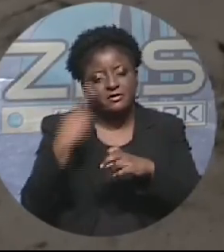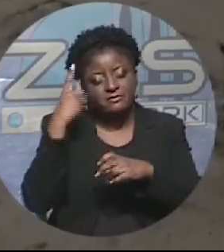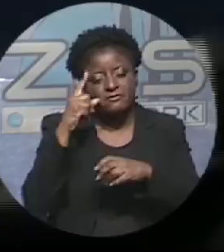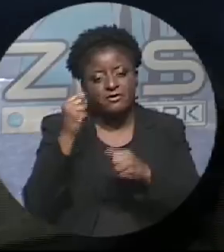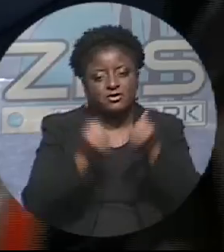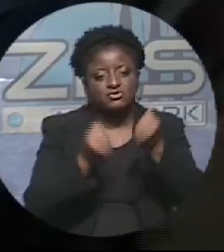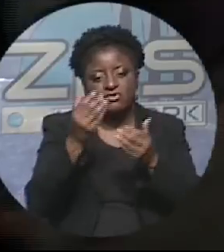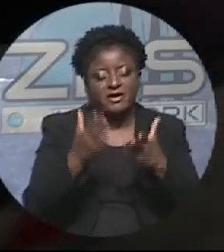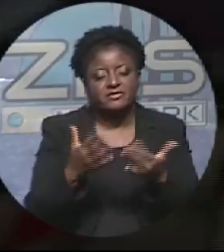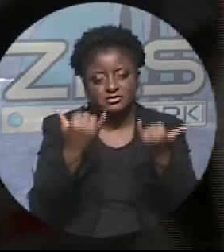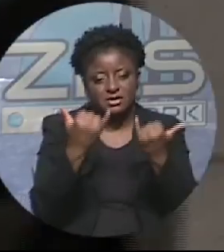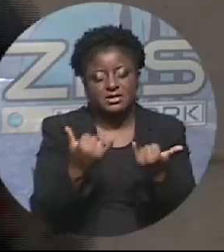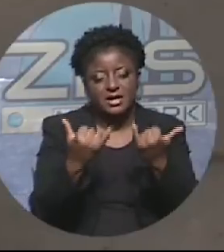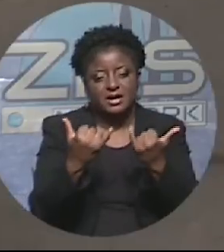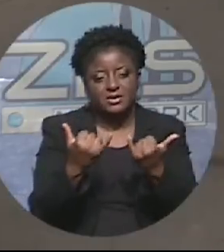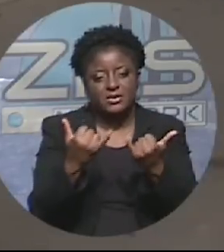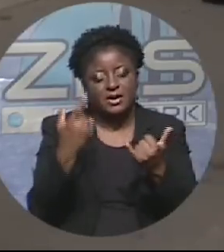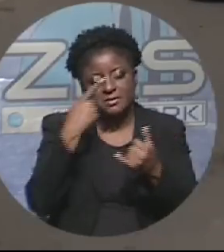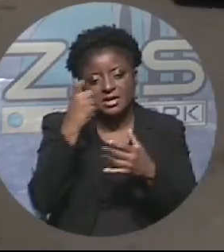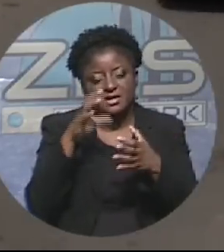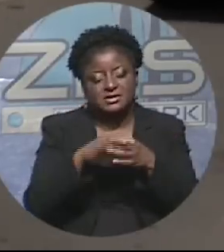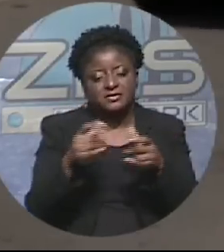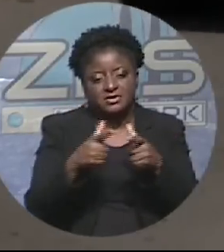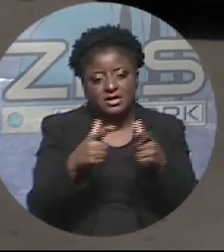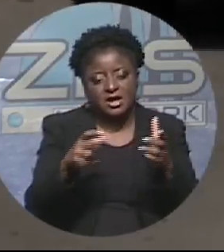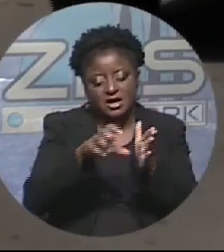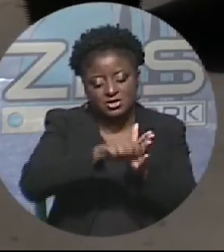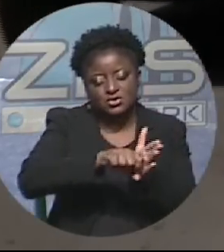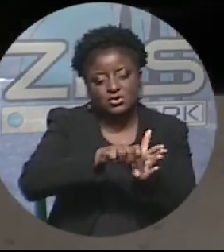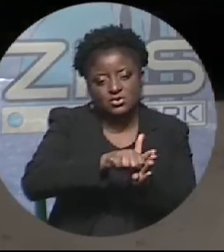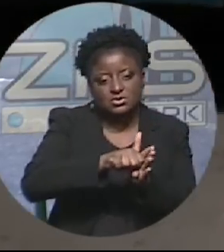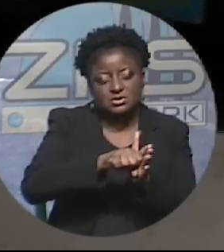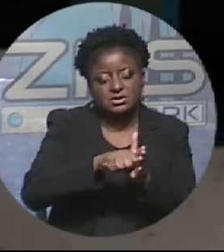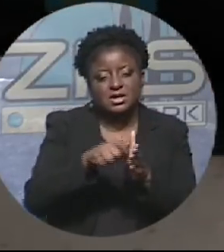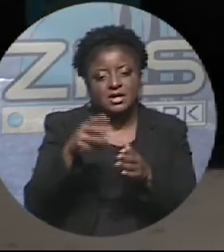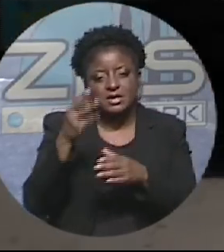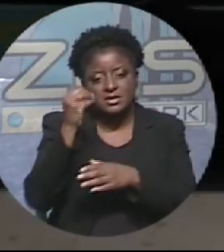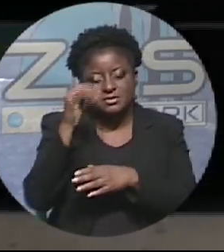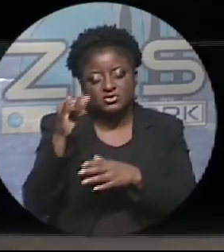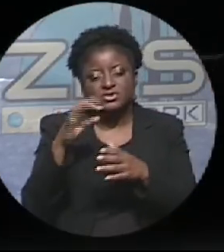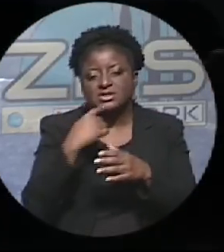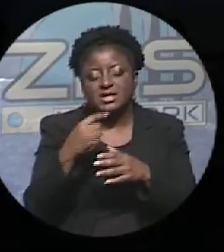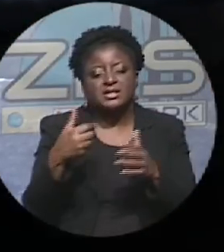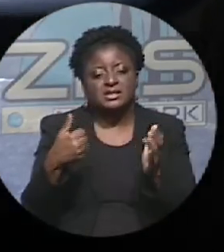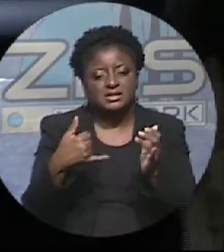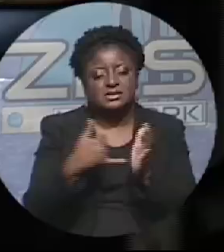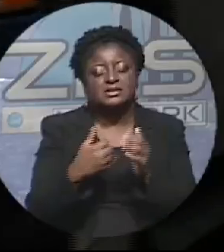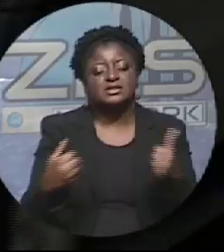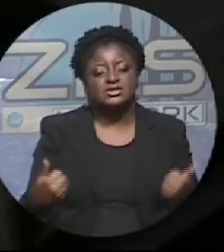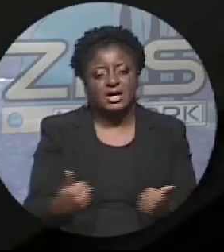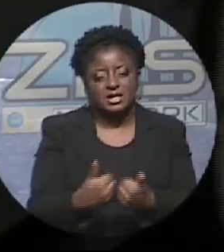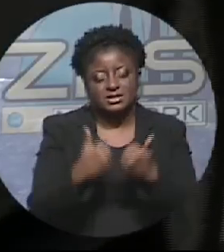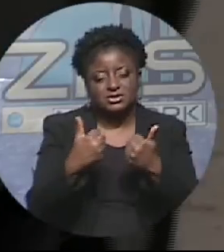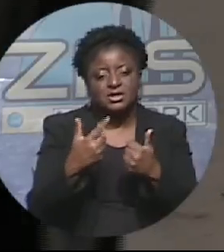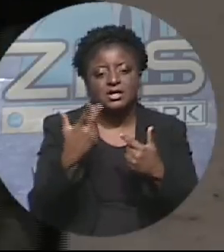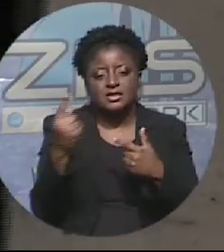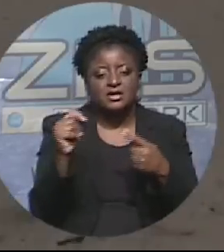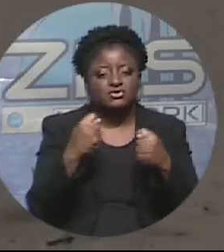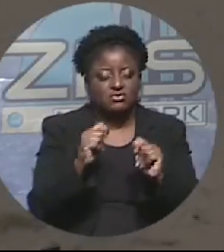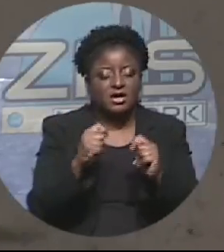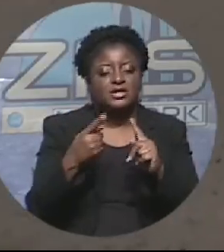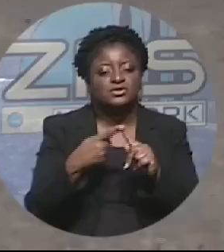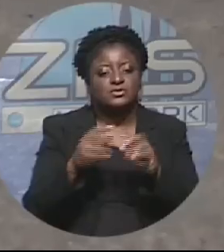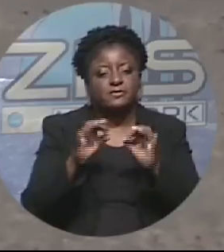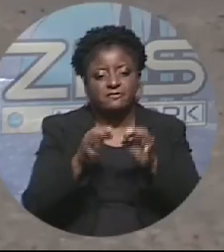Minister says it's a challenge, but his ministry, along with the Water and Sewage Corporation, are attempting to fix the problem. He also